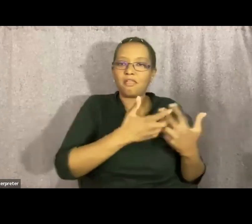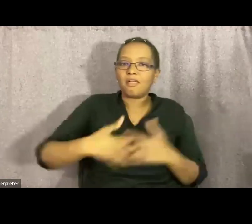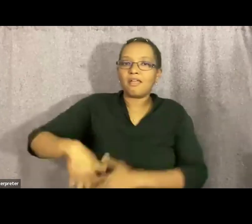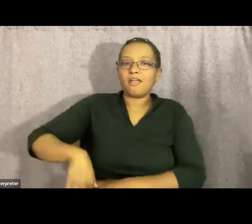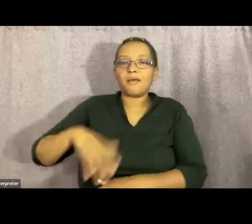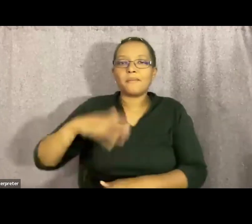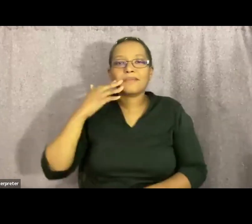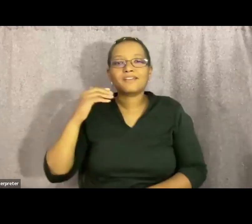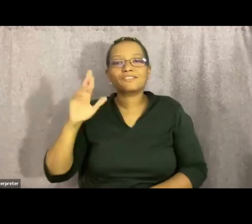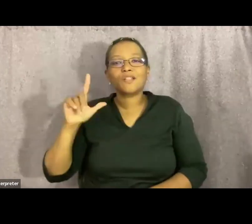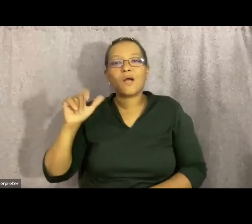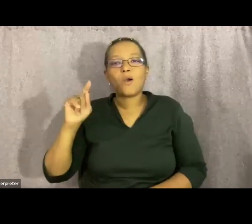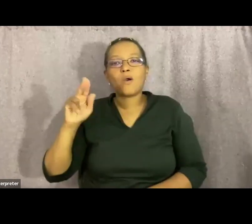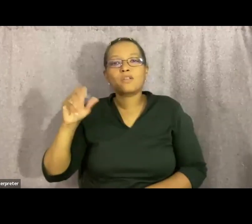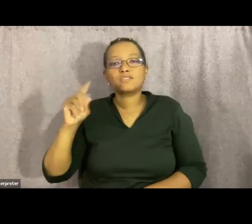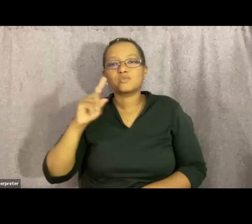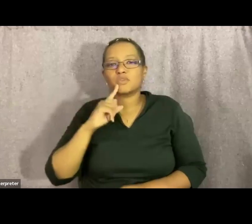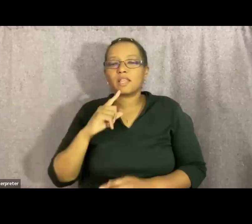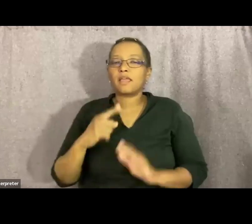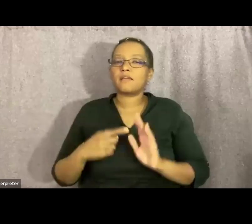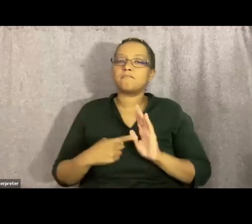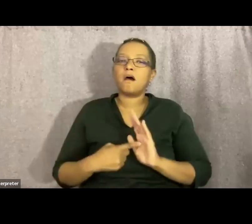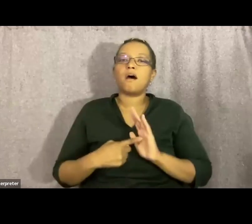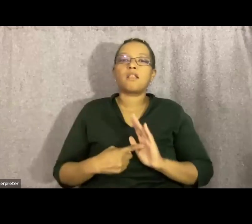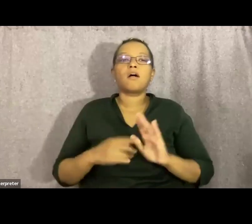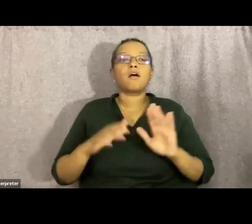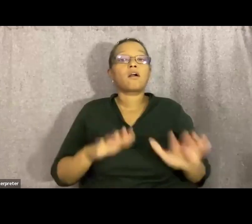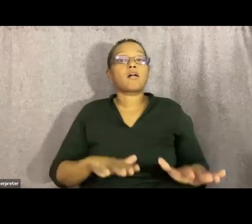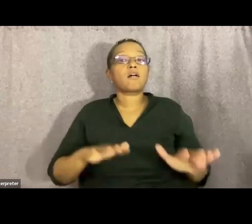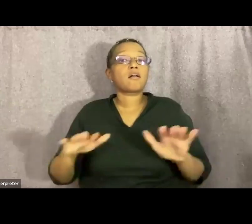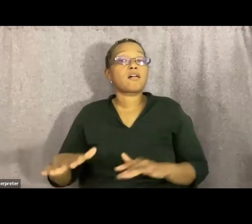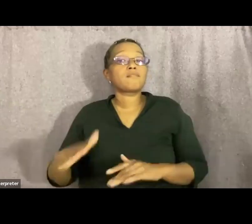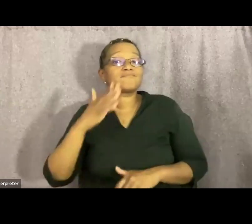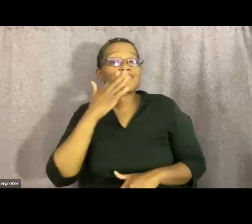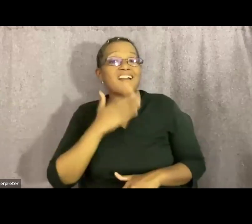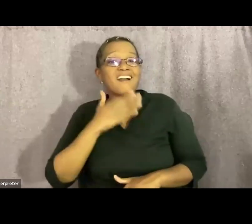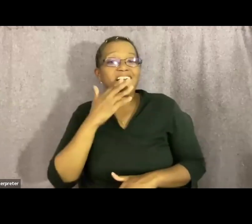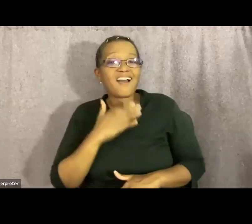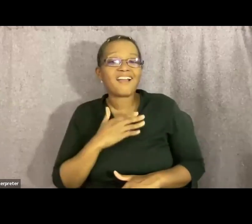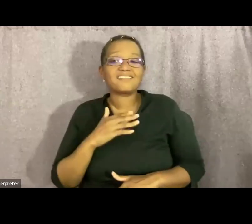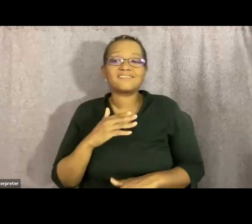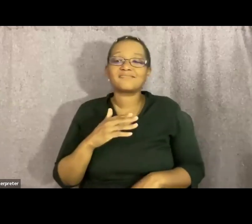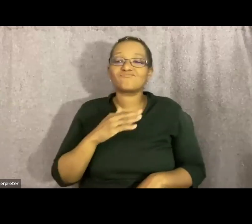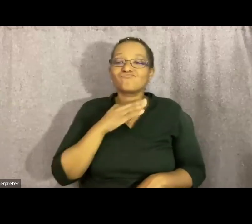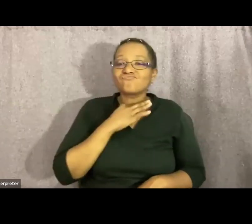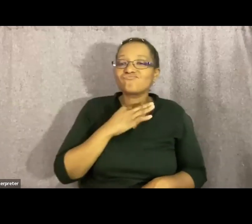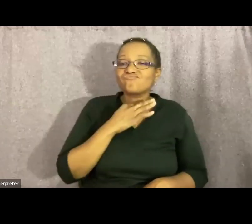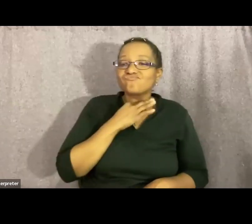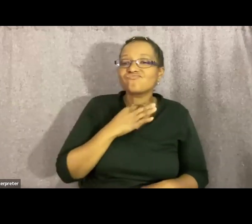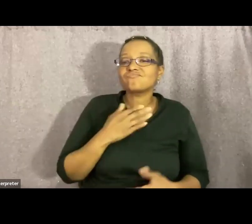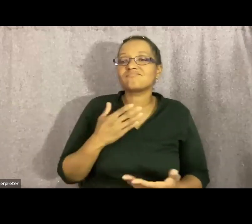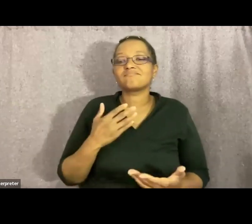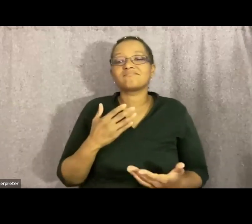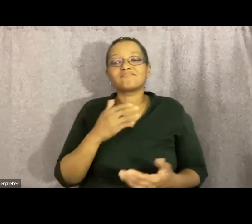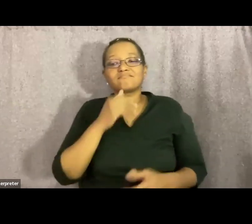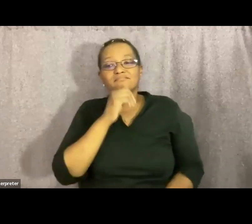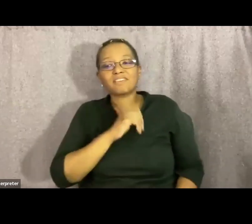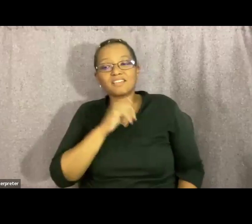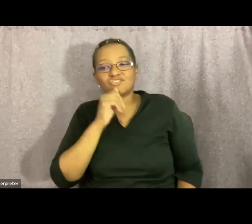Yes, I think so. There, this is Capri again, picked up the mic.